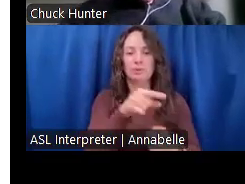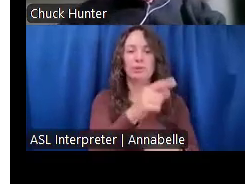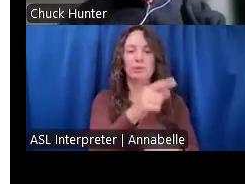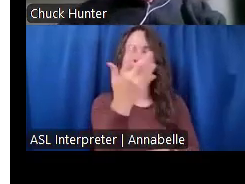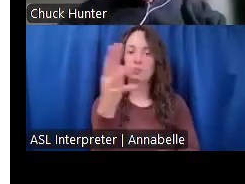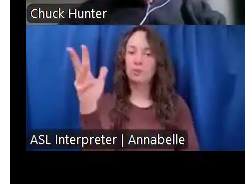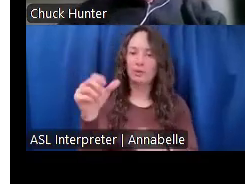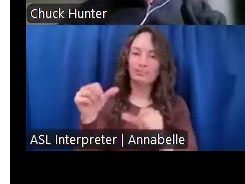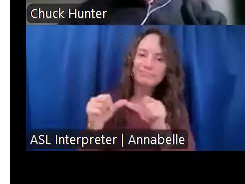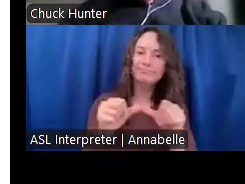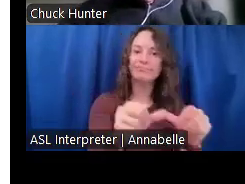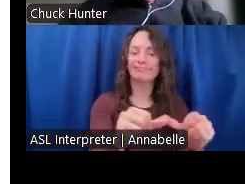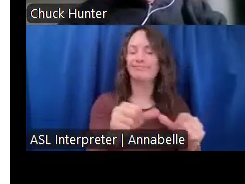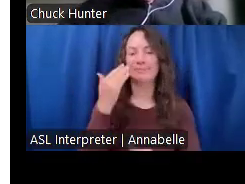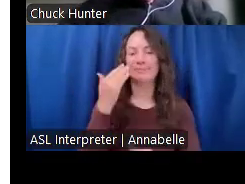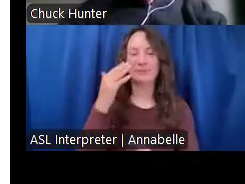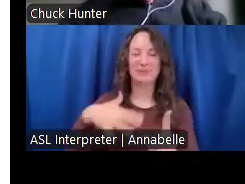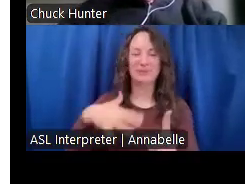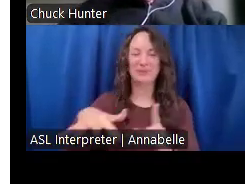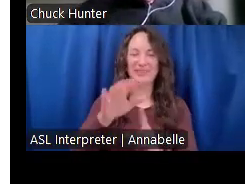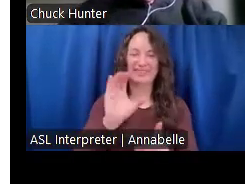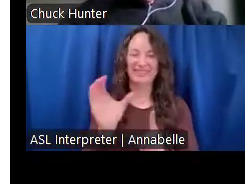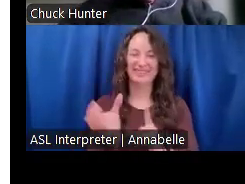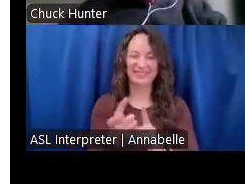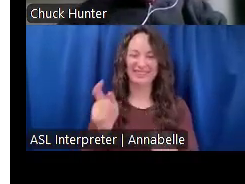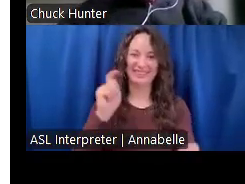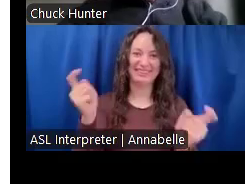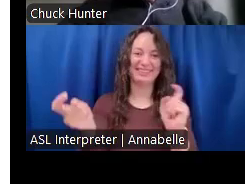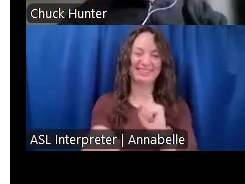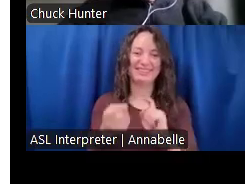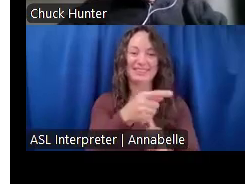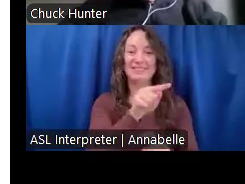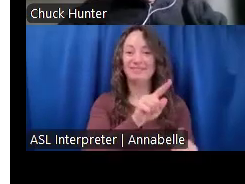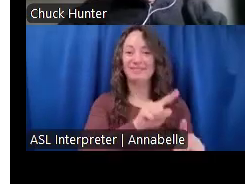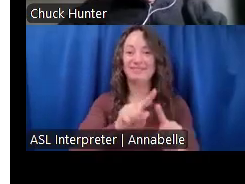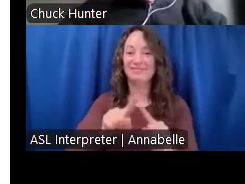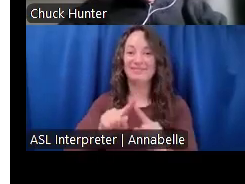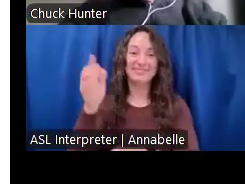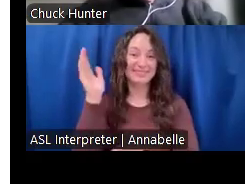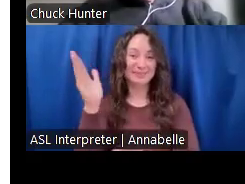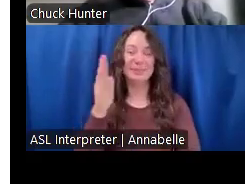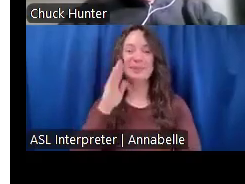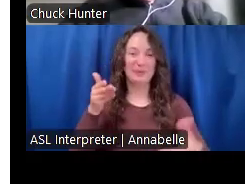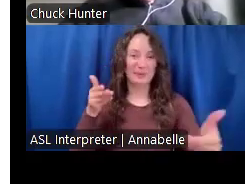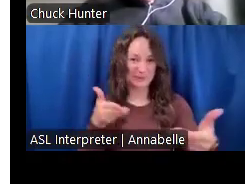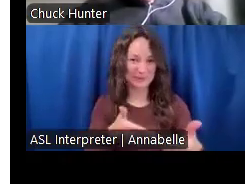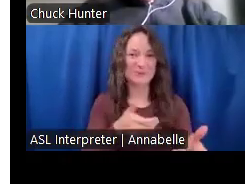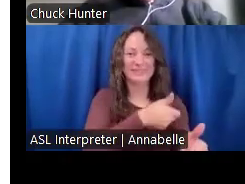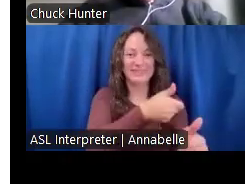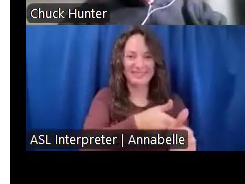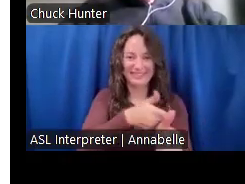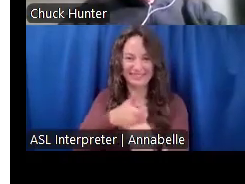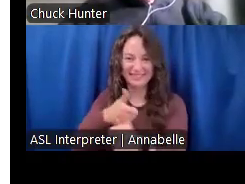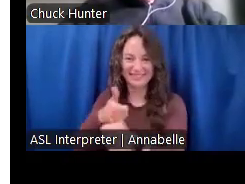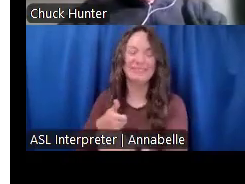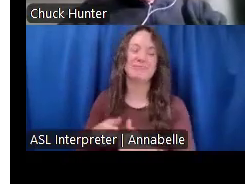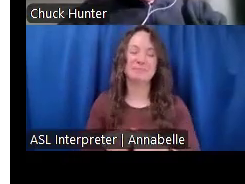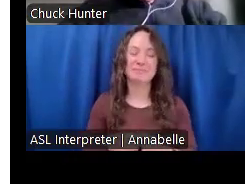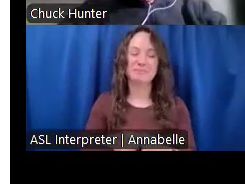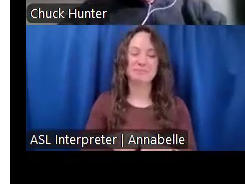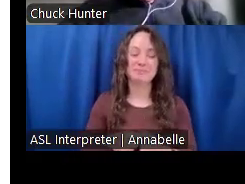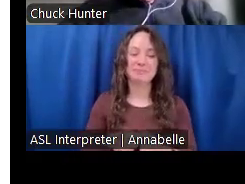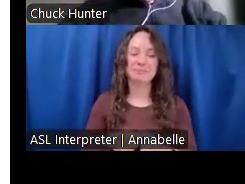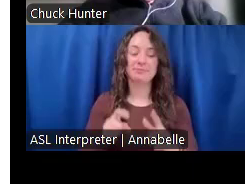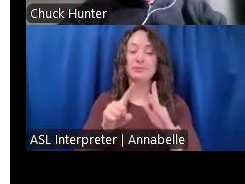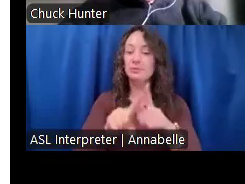environmental conditions. We have some wonderful speakers today, and we'll introduce them later. Just to get you started up, we